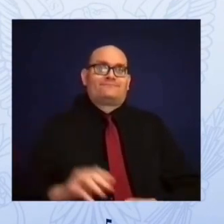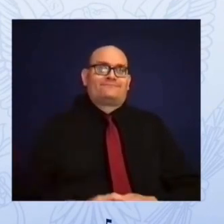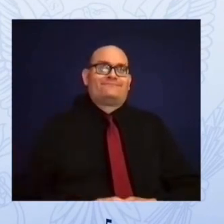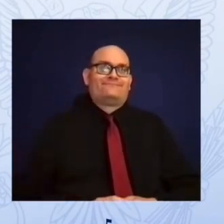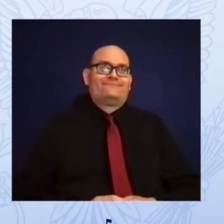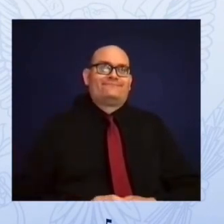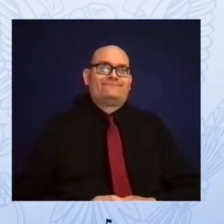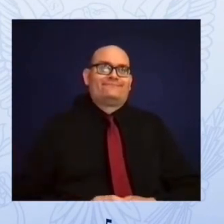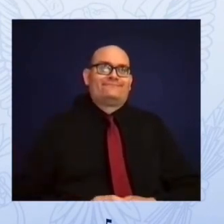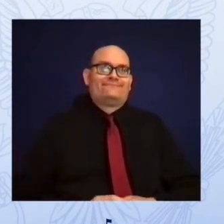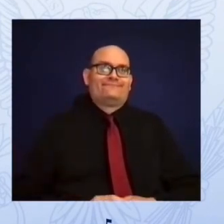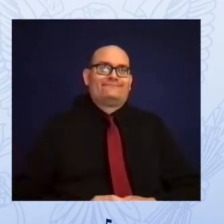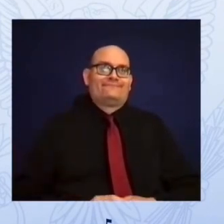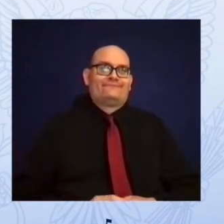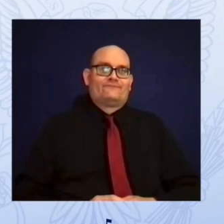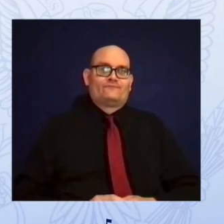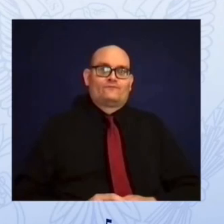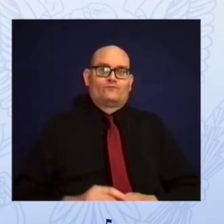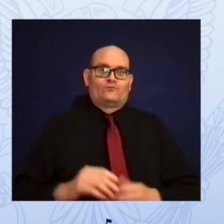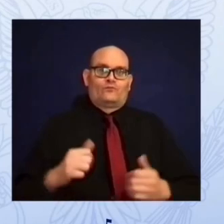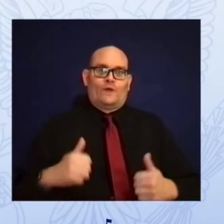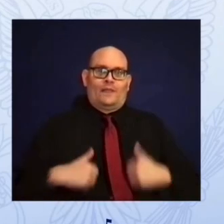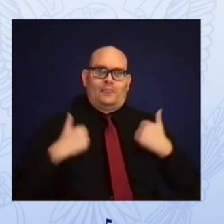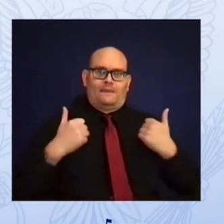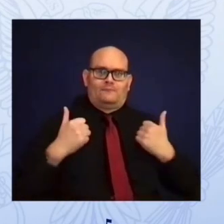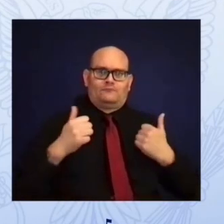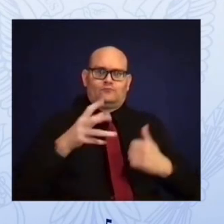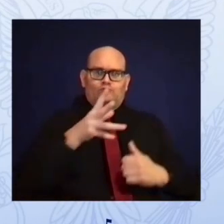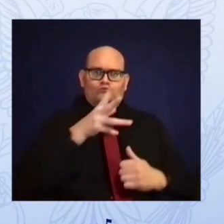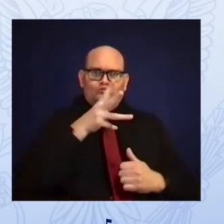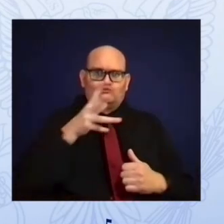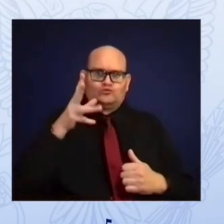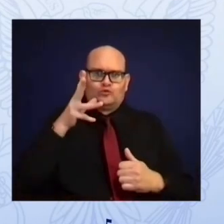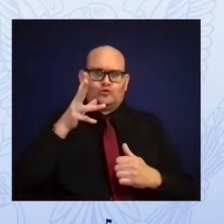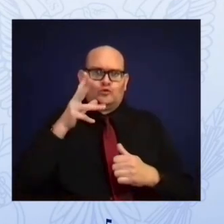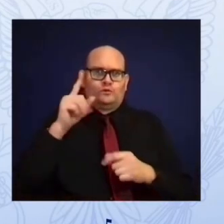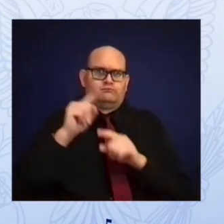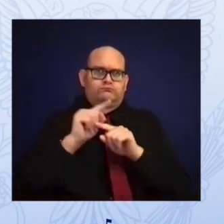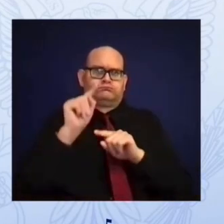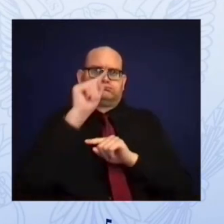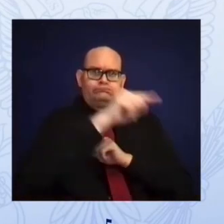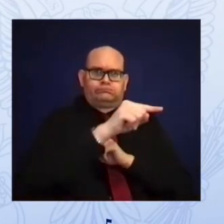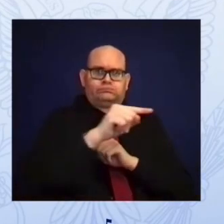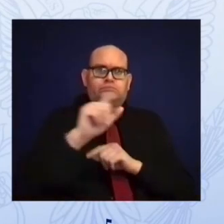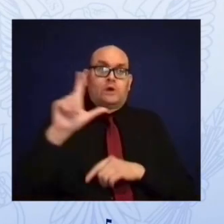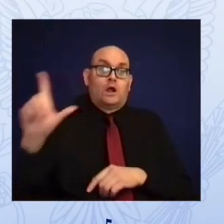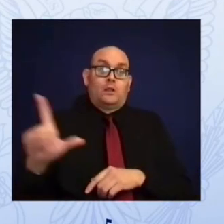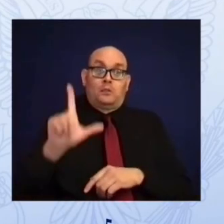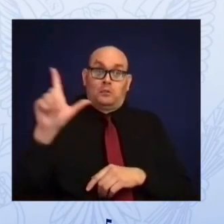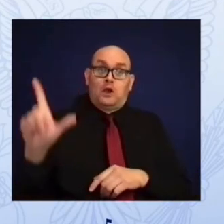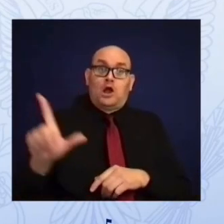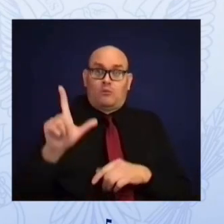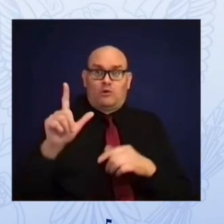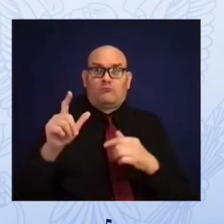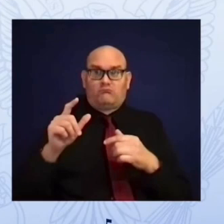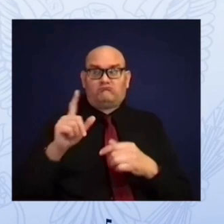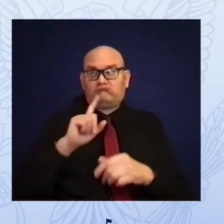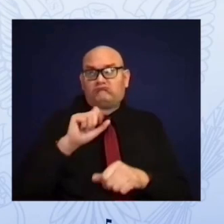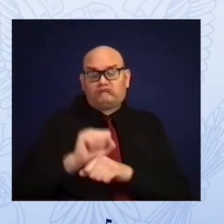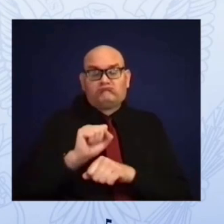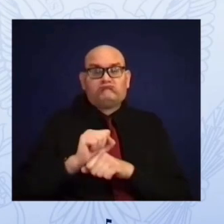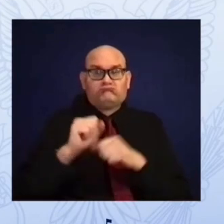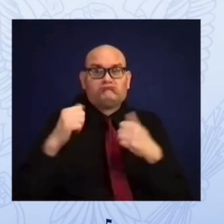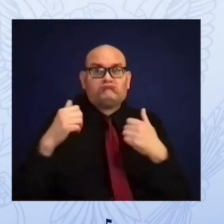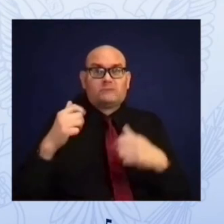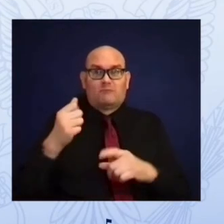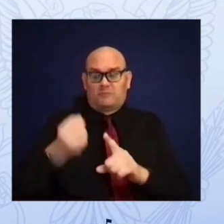For those living in this remote area, the role a library plays can have a big impact. Kuskokwim Consortium Library, which serves